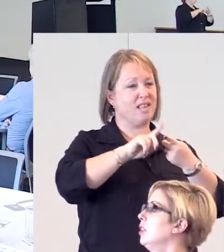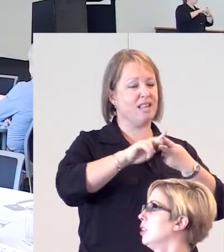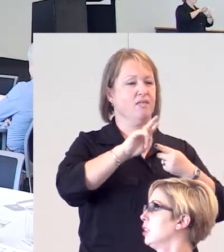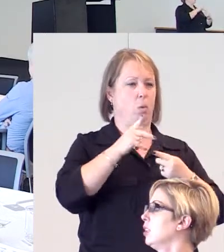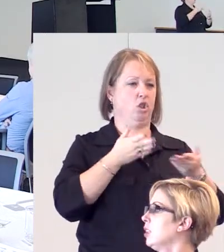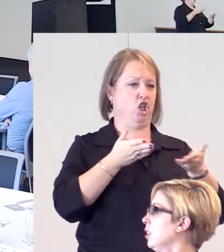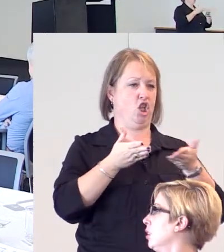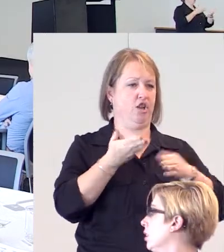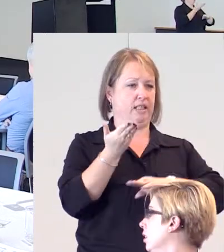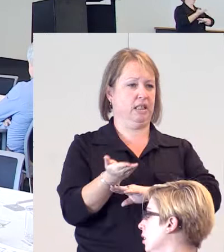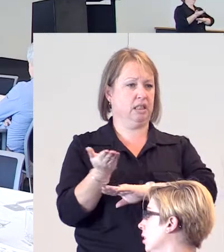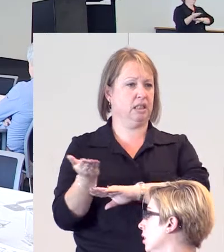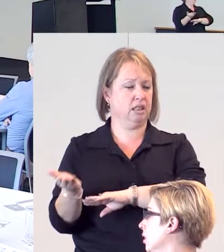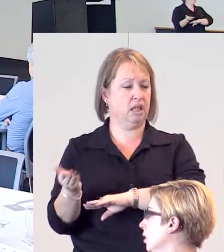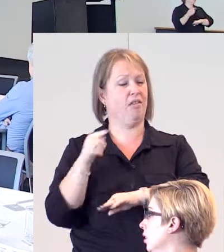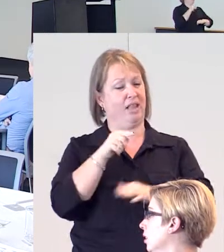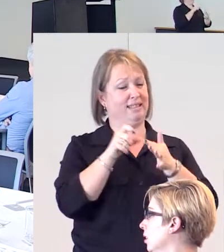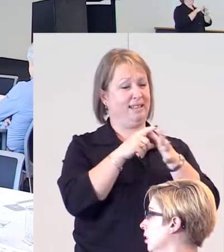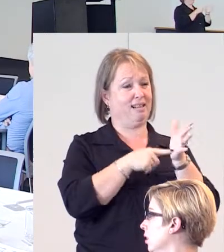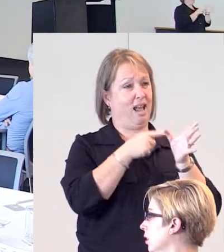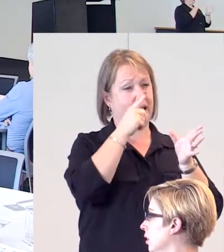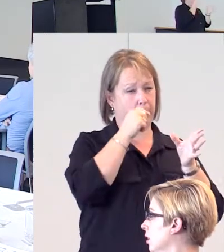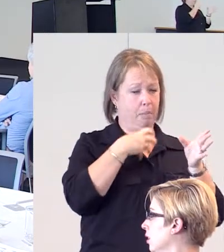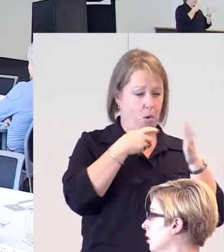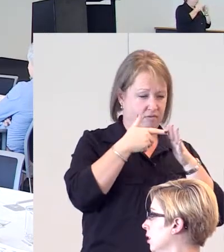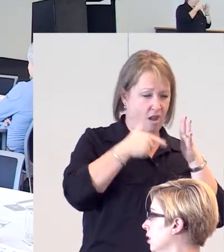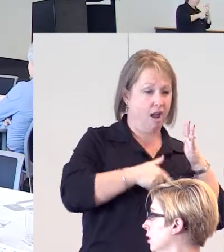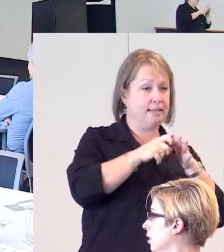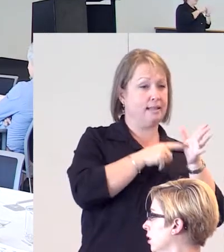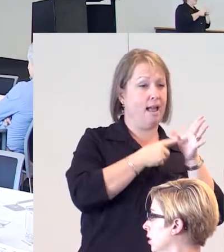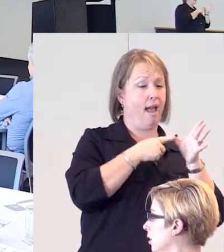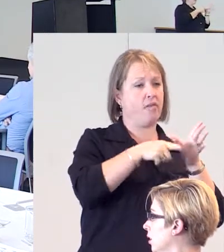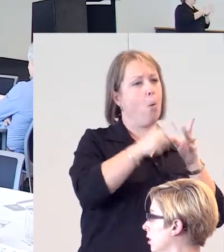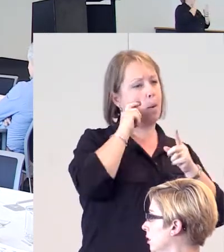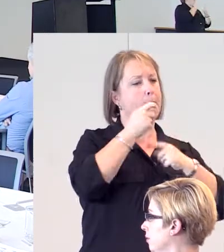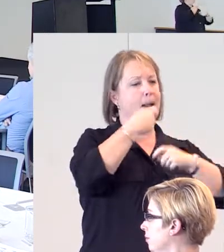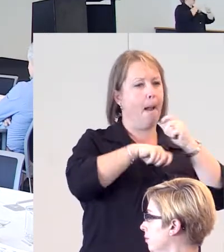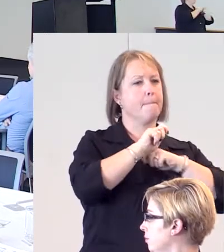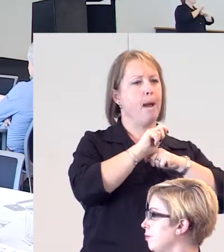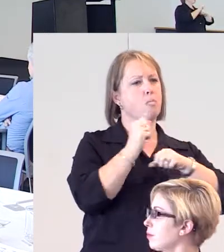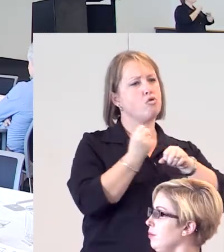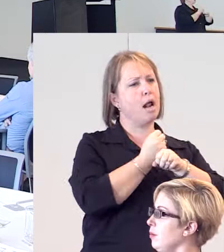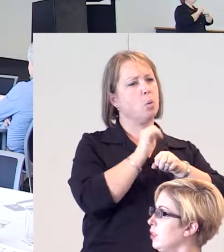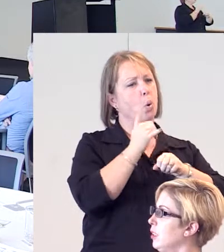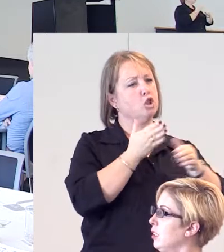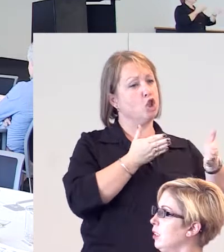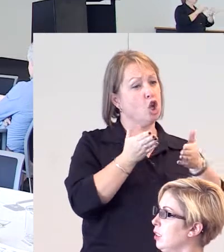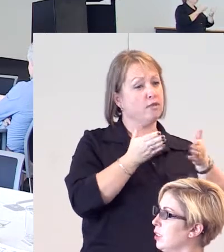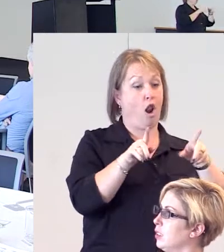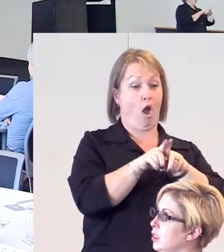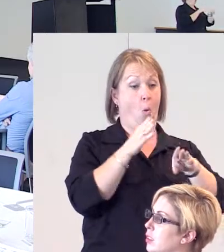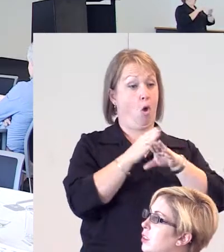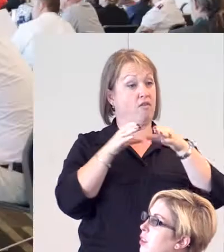So this data, if we can get fine-grained data, that becomes a product or a service that Workforce Council, for example,